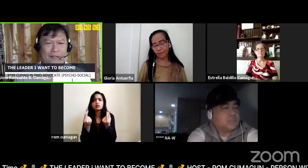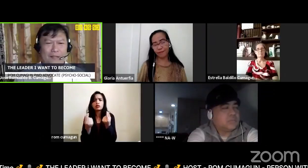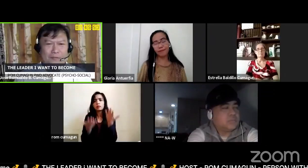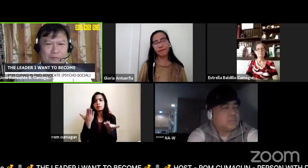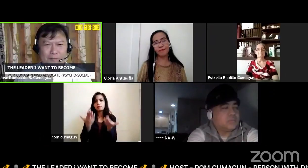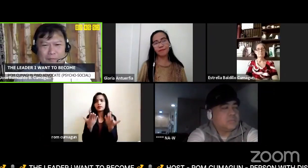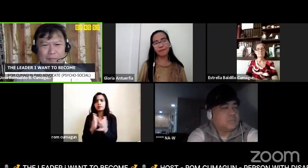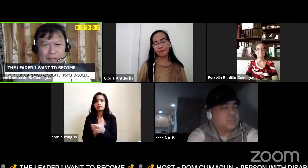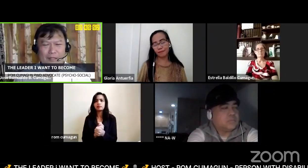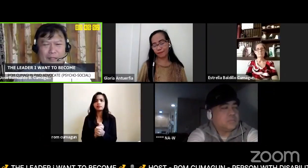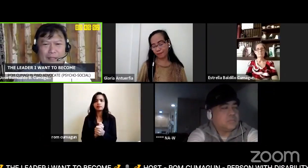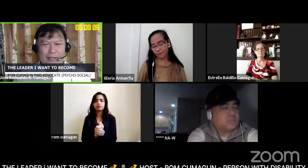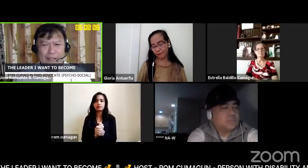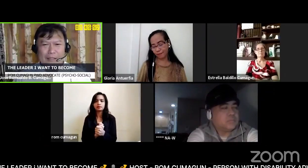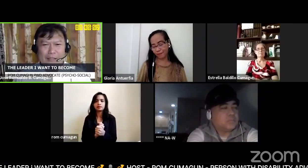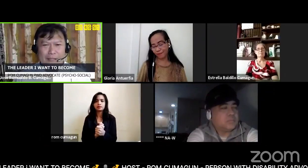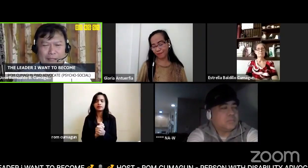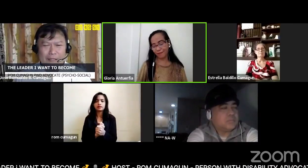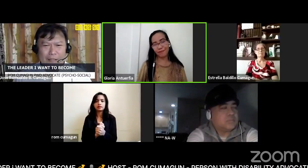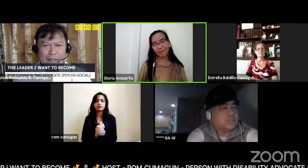too.